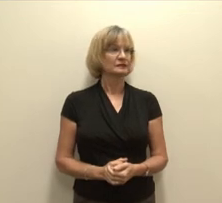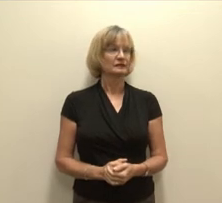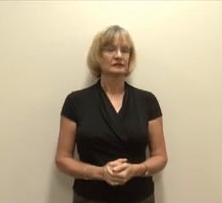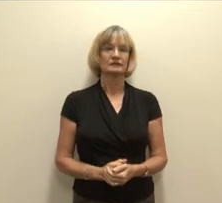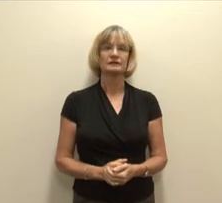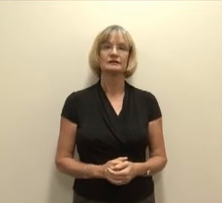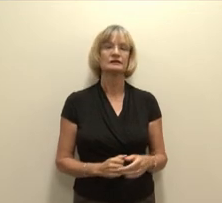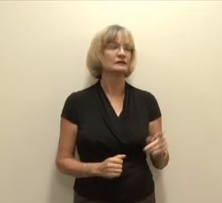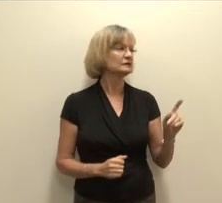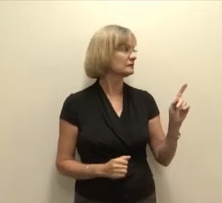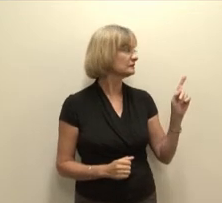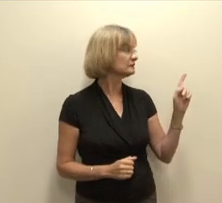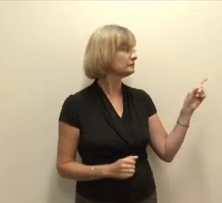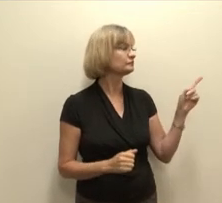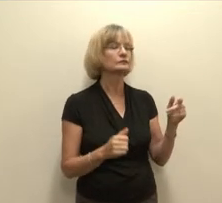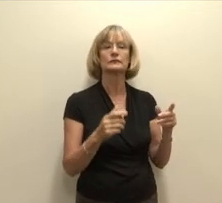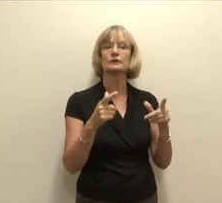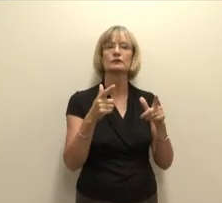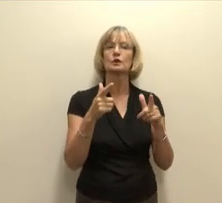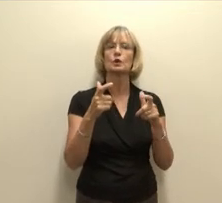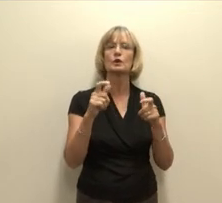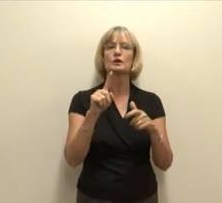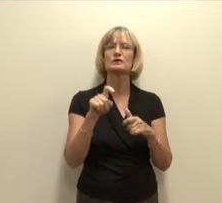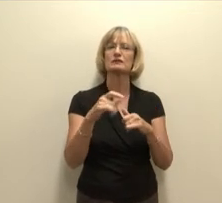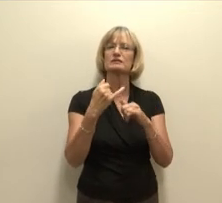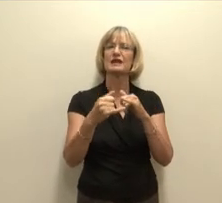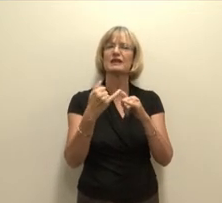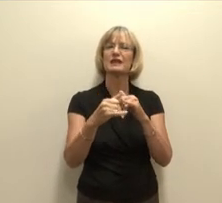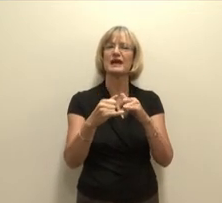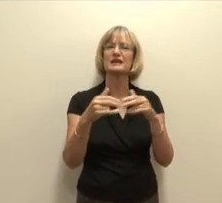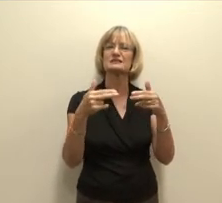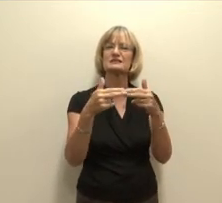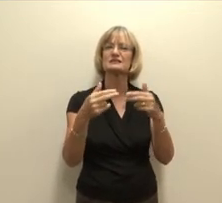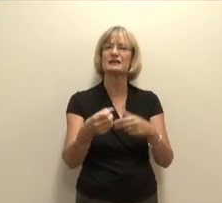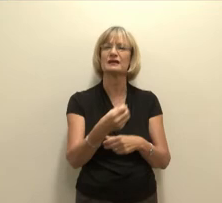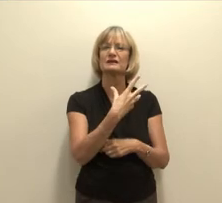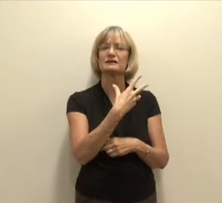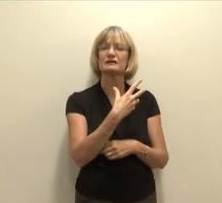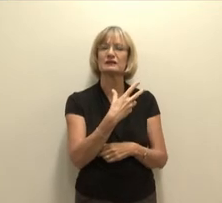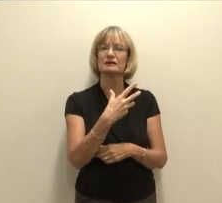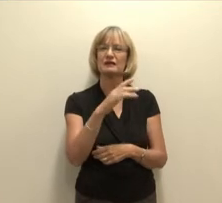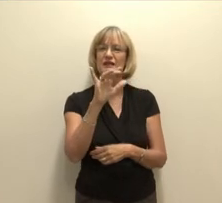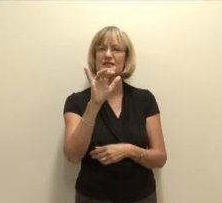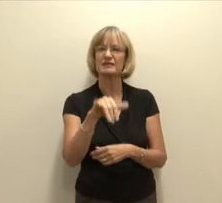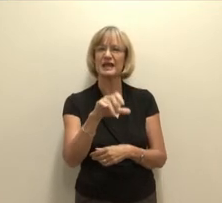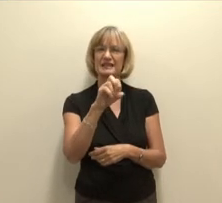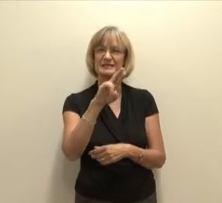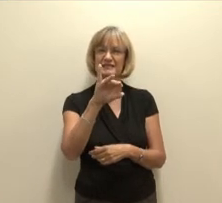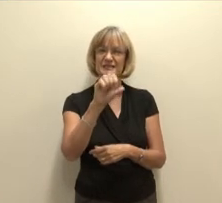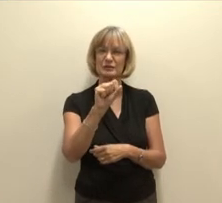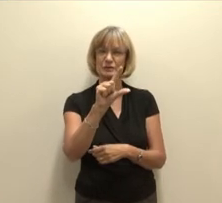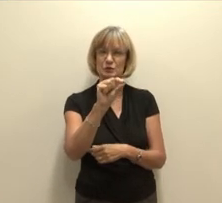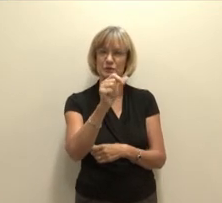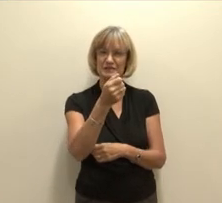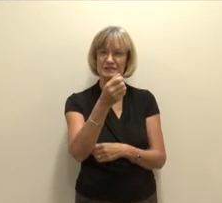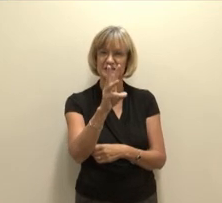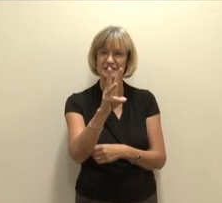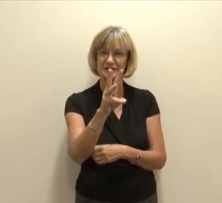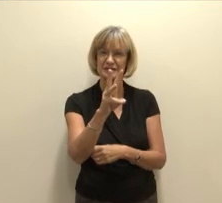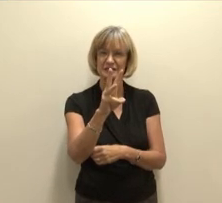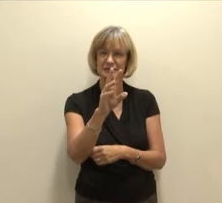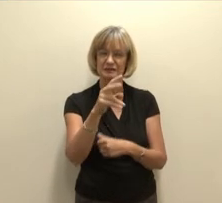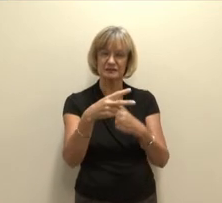Ms. Davis, just a real quick question on the last slide there, just to confirm, is that series 2016, the